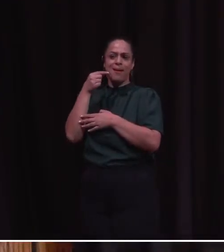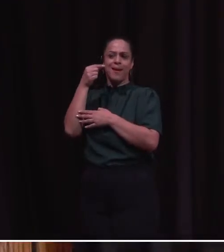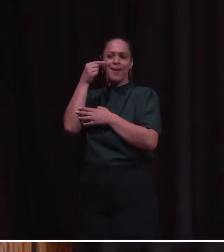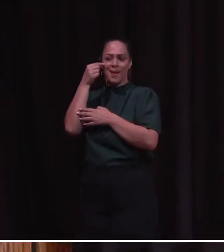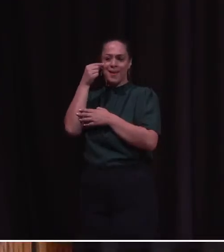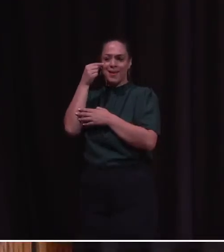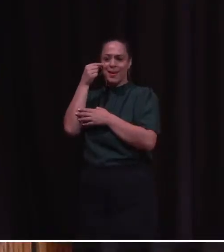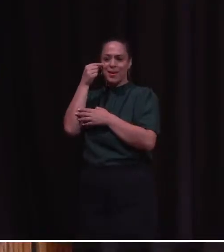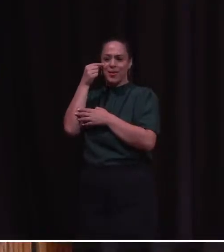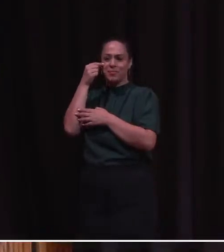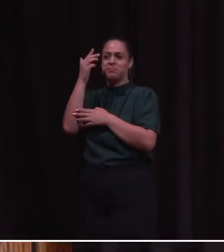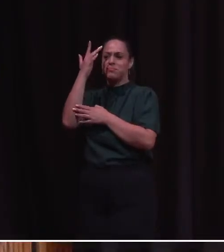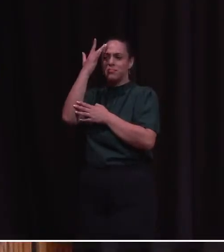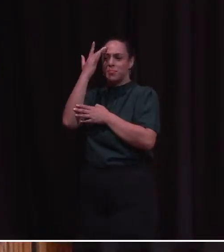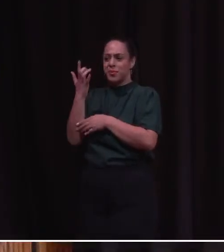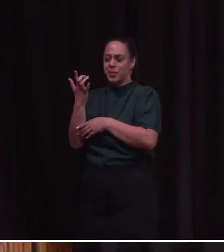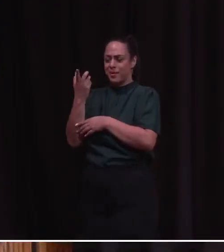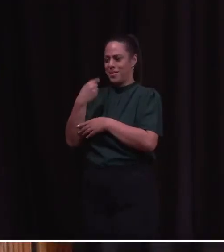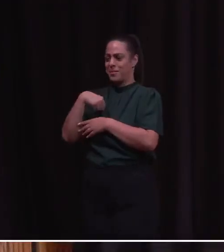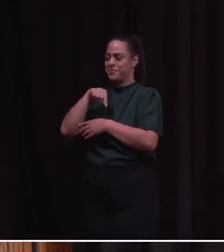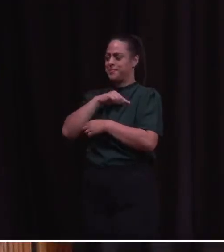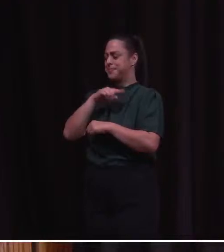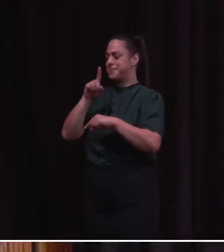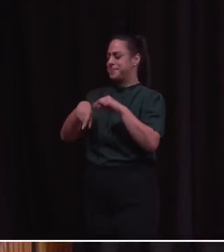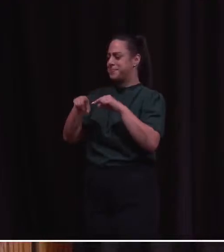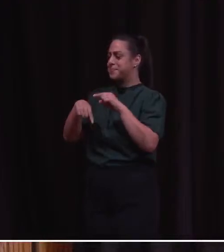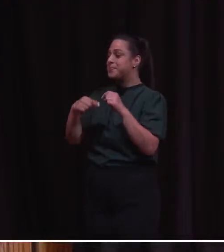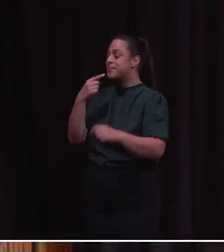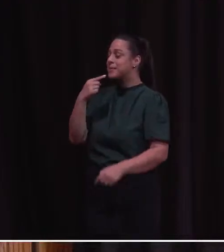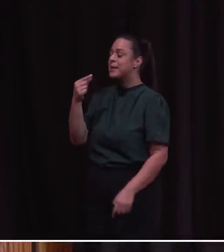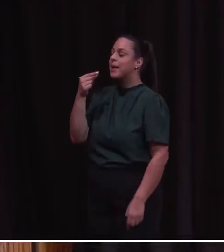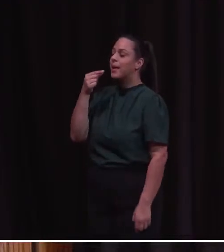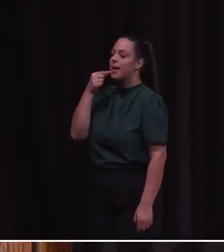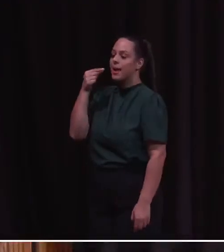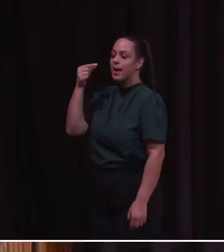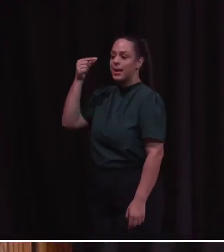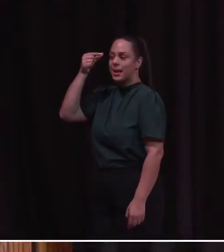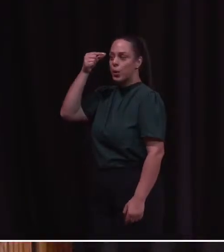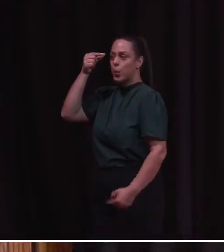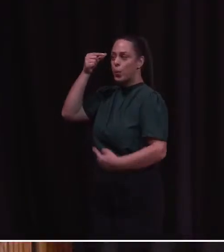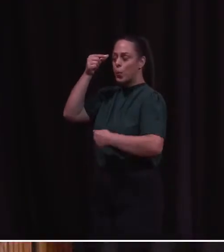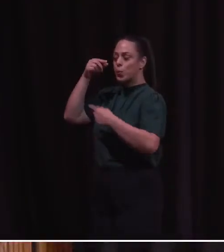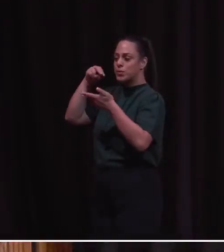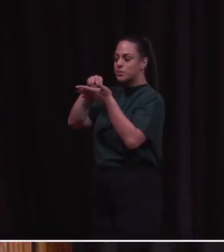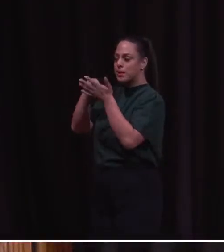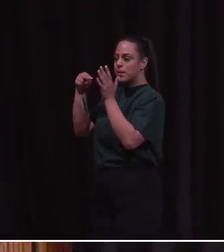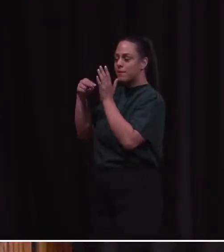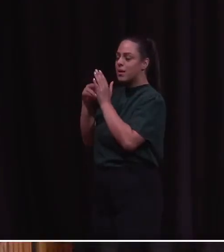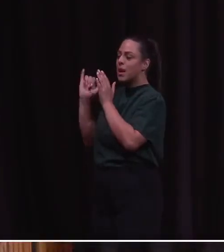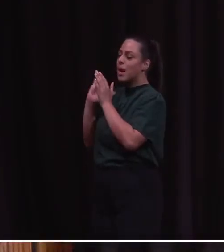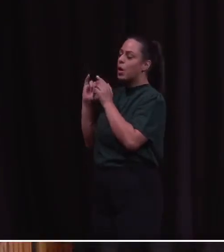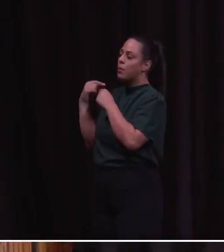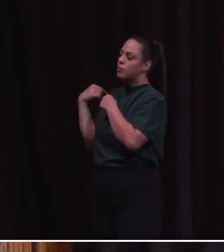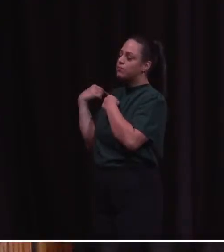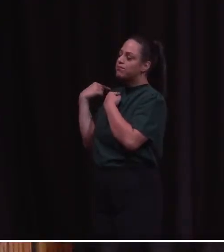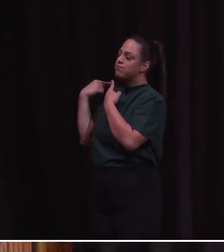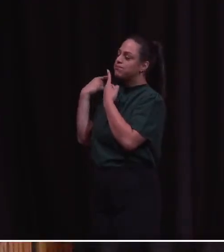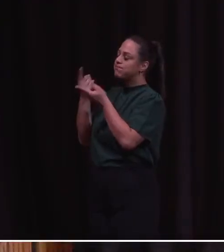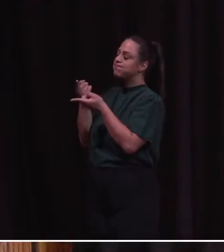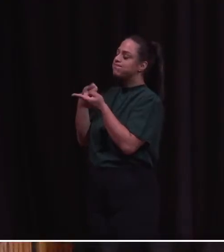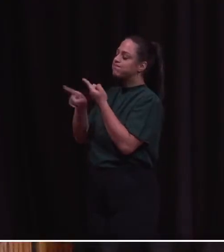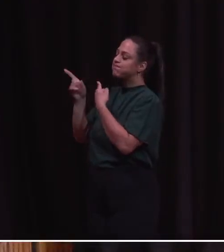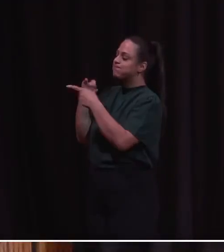as theory, and as practice is to critique feminism, because feminists are one of the most